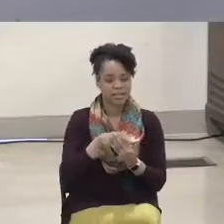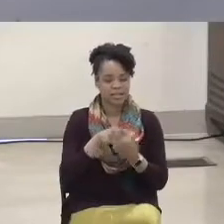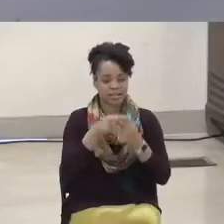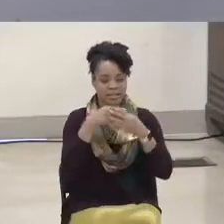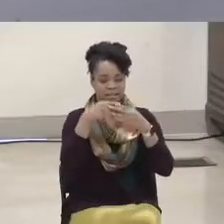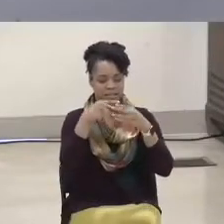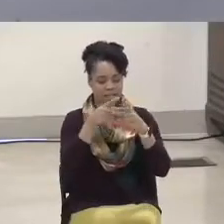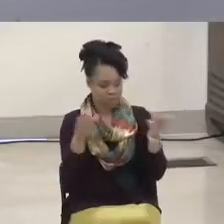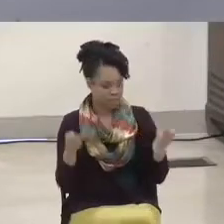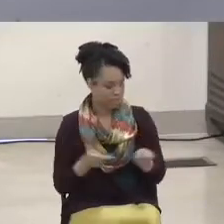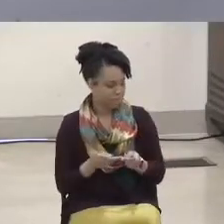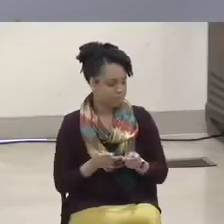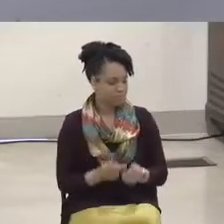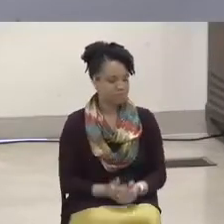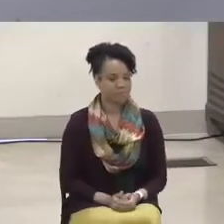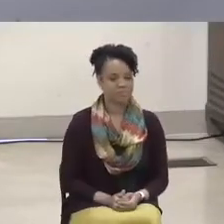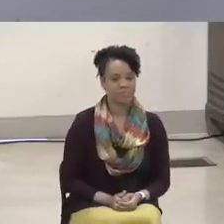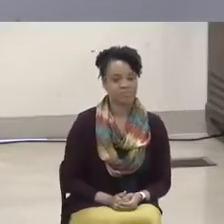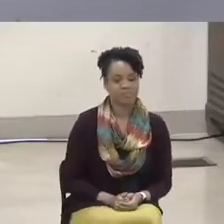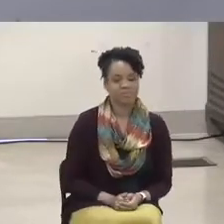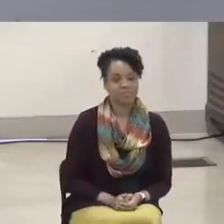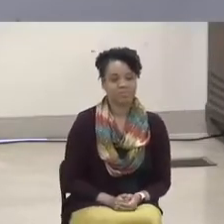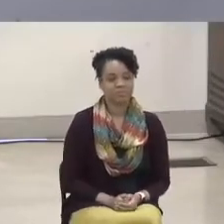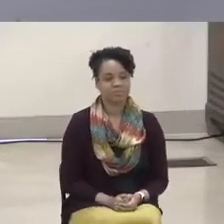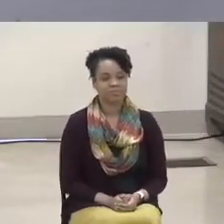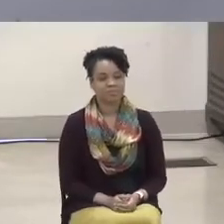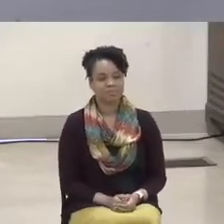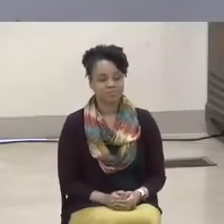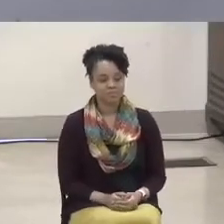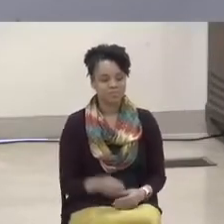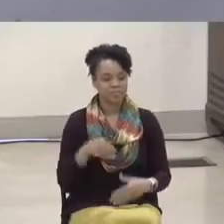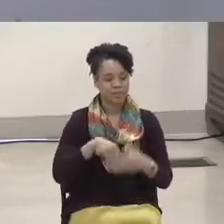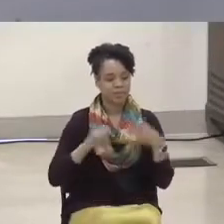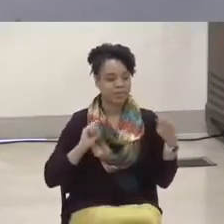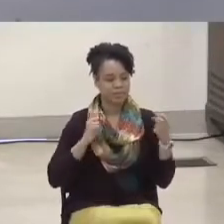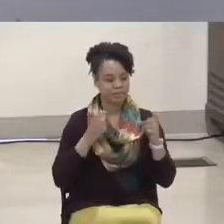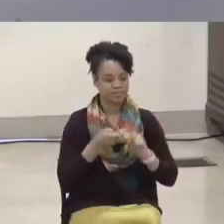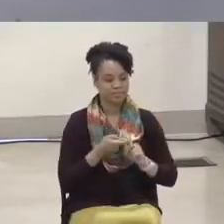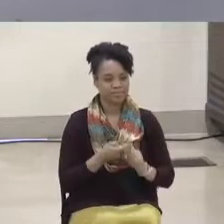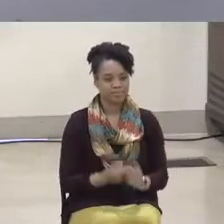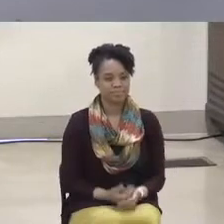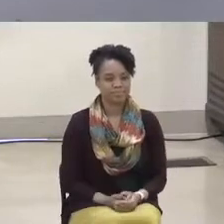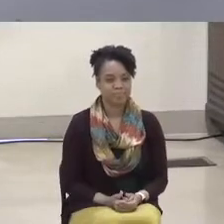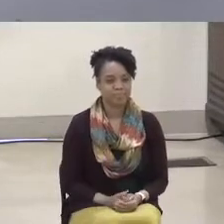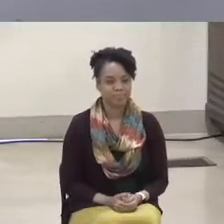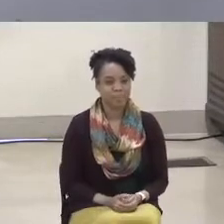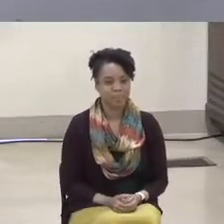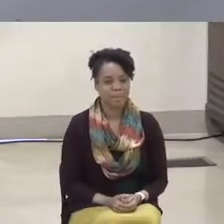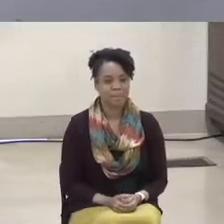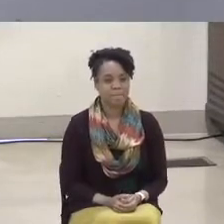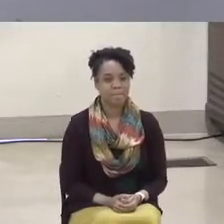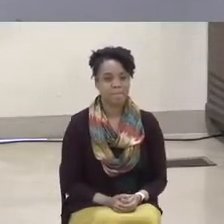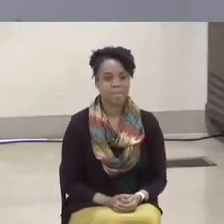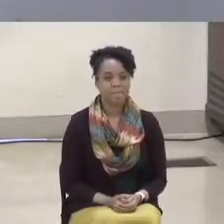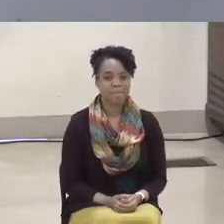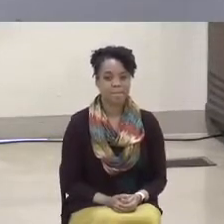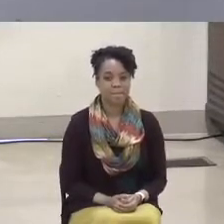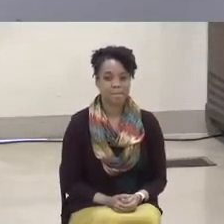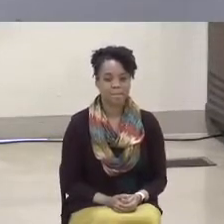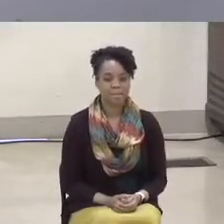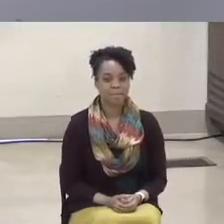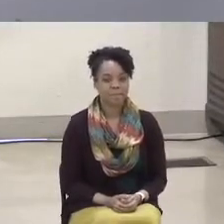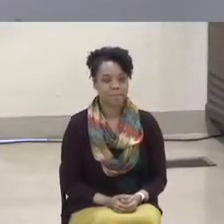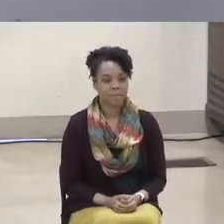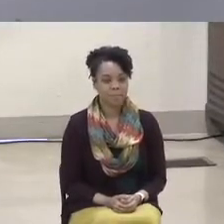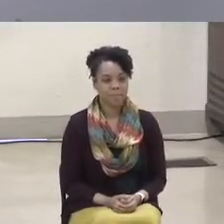Elga. Segunda de Crónicas 7, versículo 12. Y apareció Jehová a Salomón de noche y le dijo, yo he oído tu oración y he elegido para mí este lugar